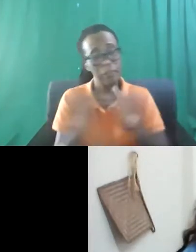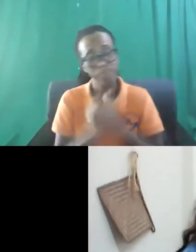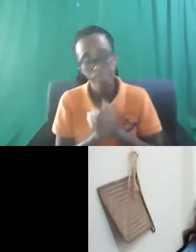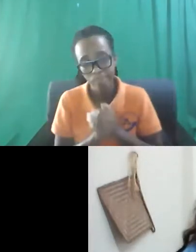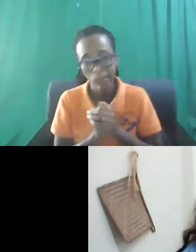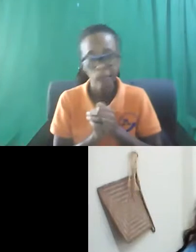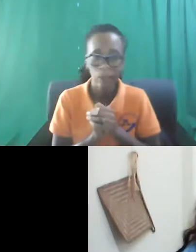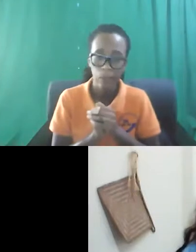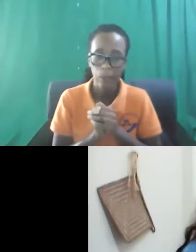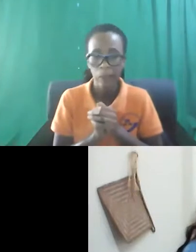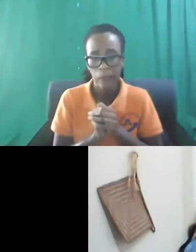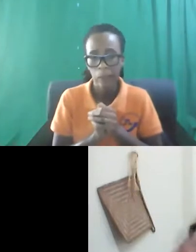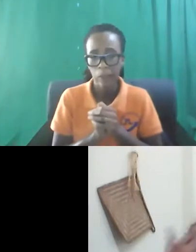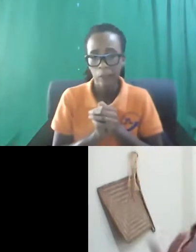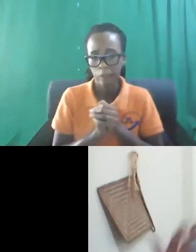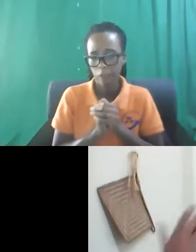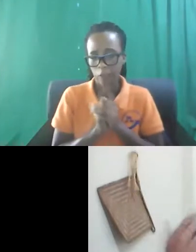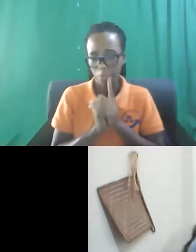to